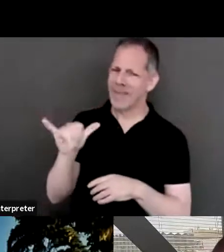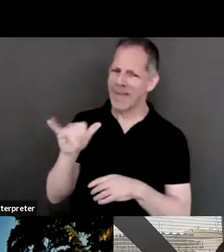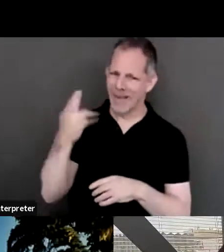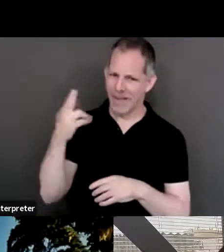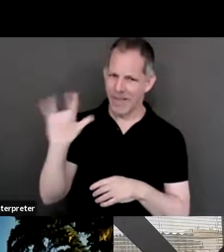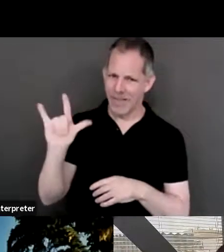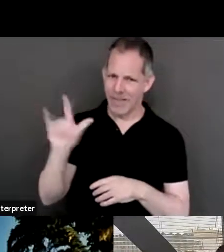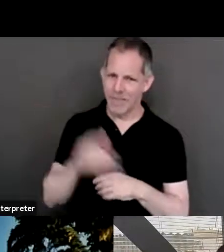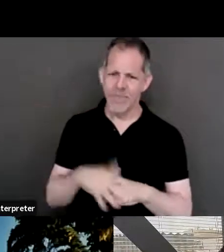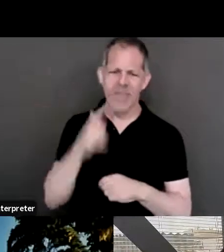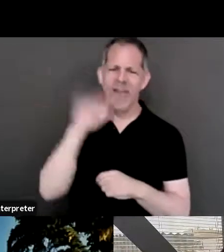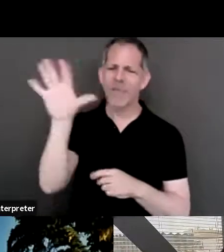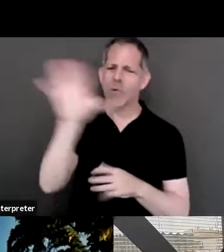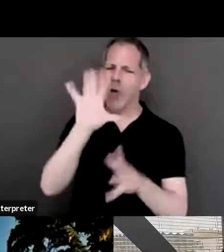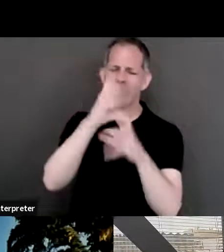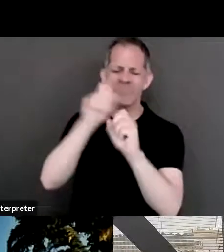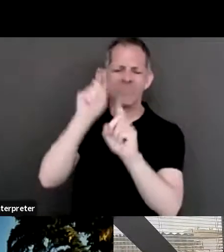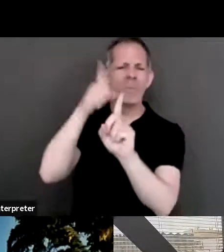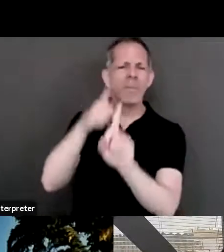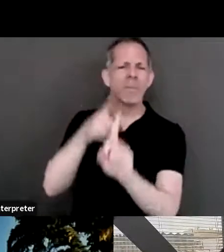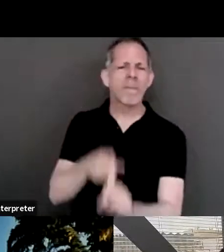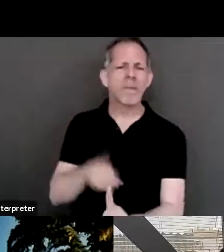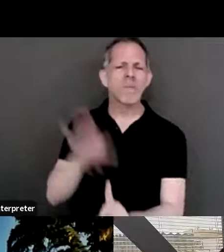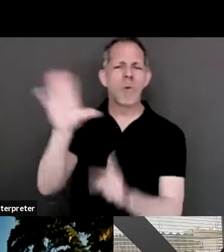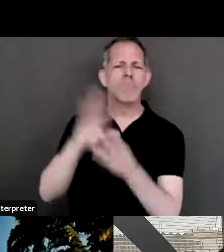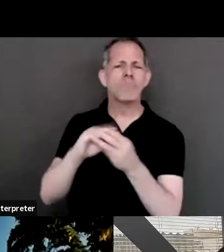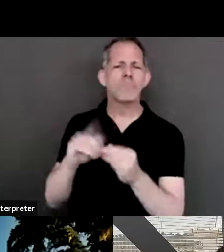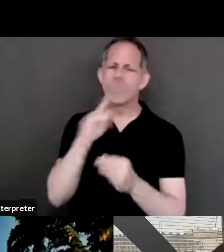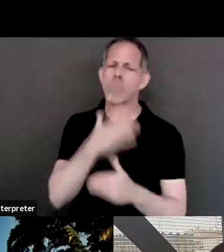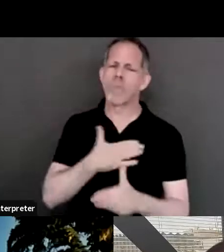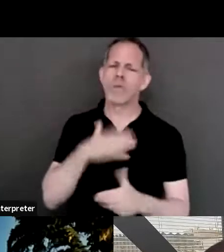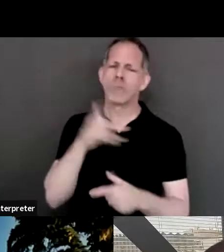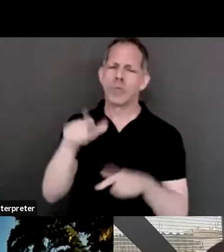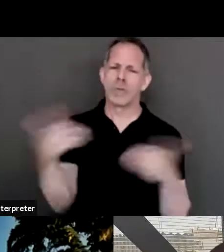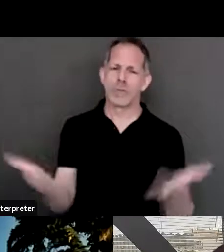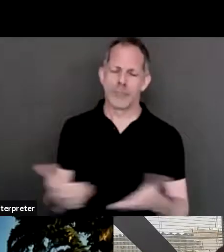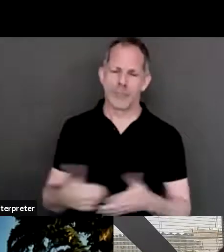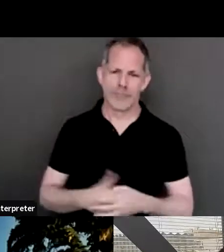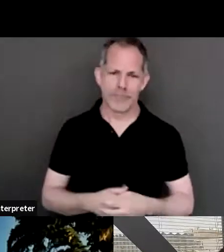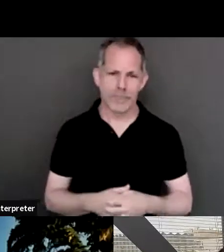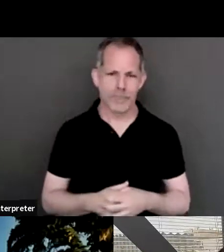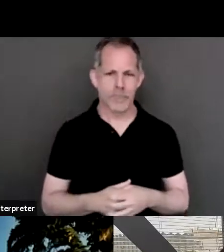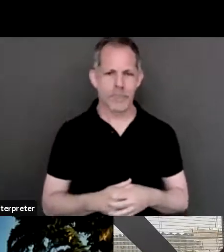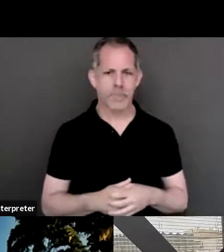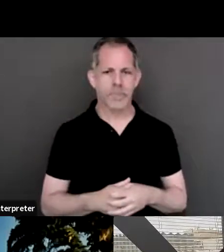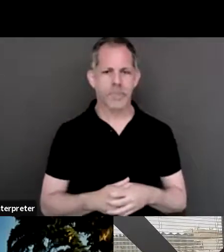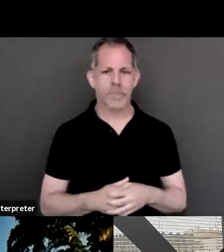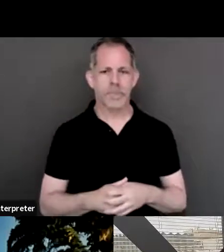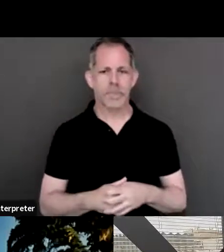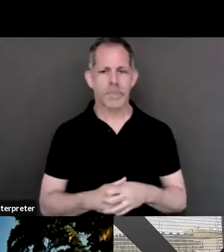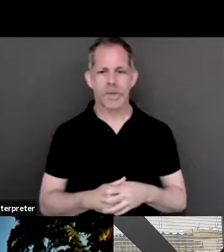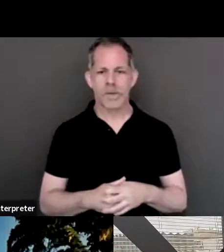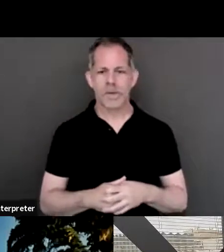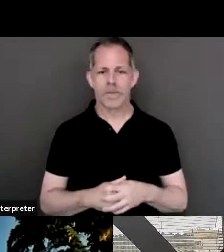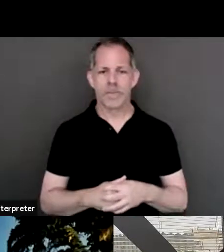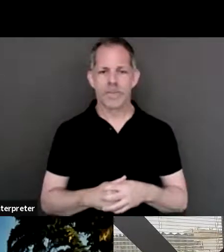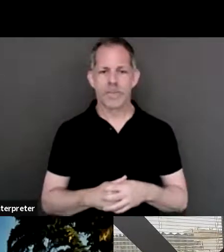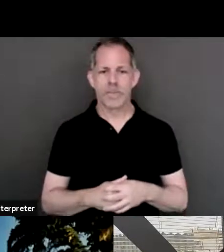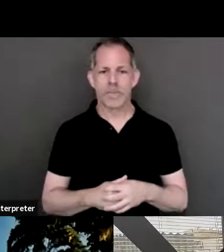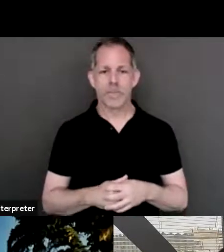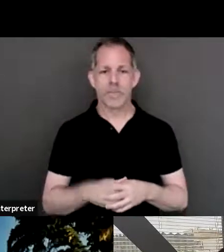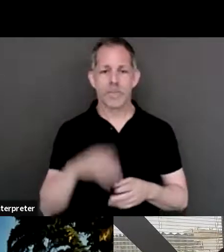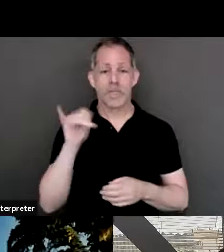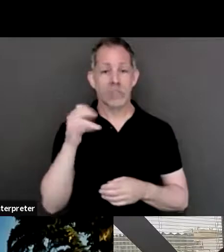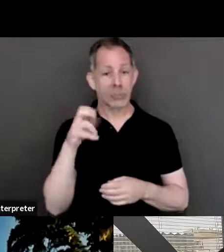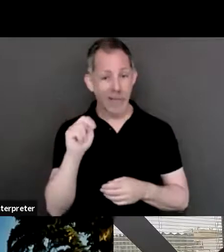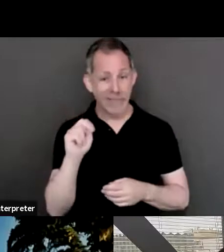Very, very much appreciate it. A lot of other people too, Jason, and Health District and so many other. It has been a